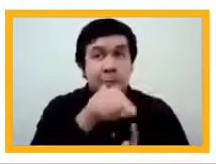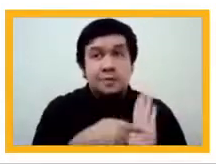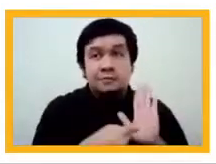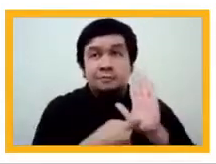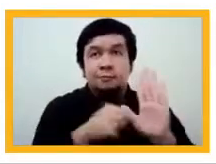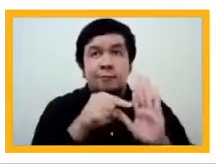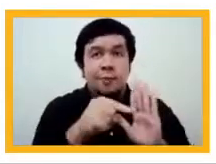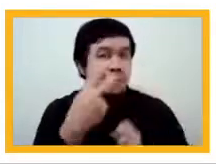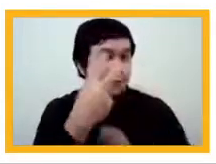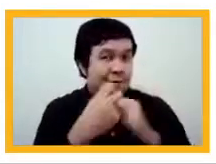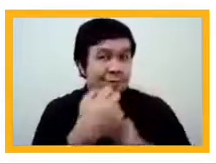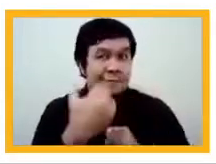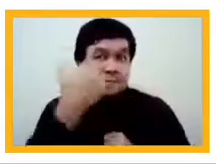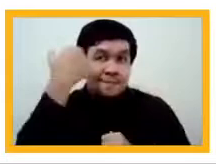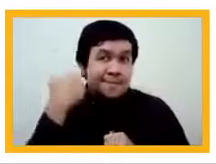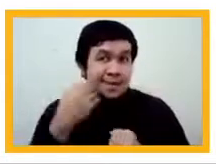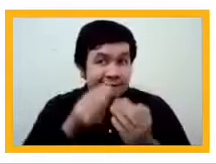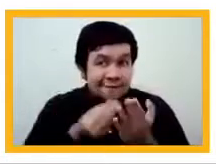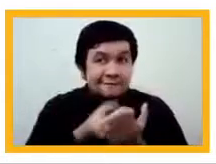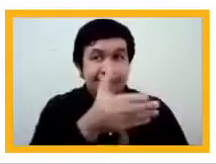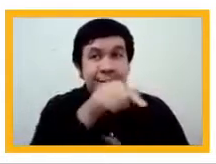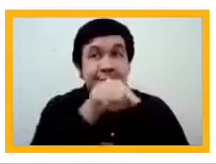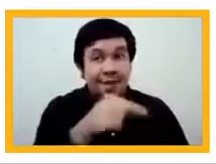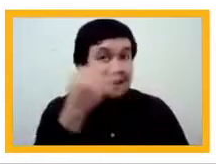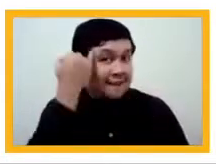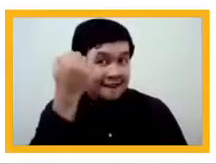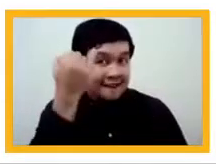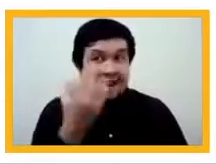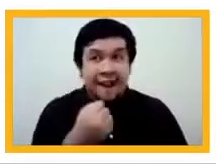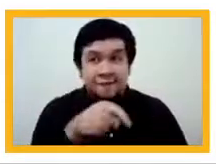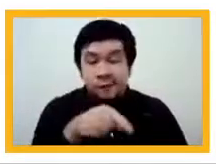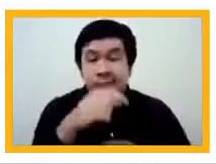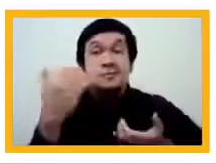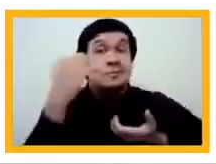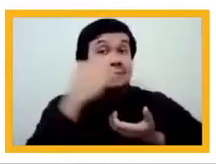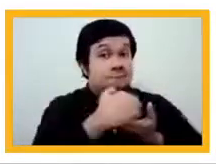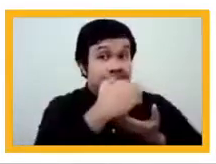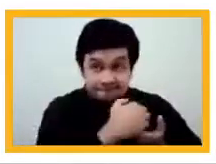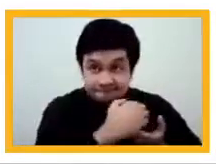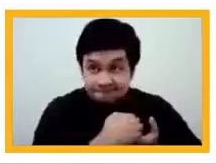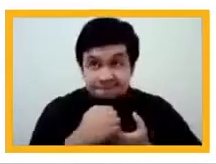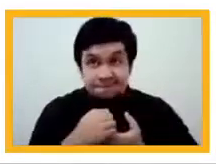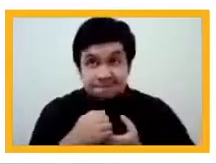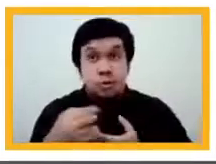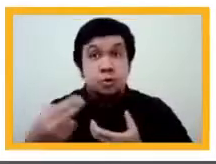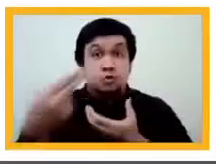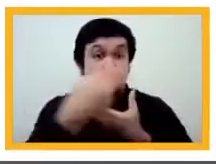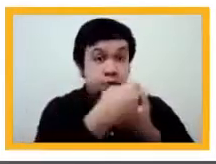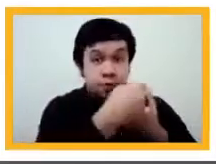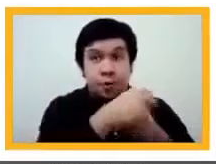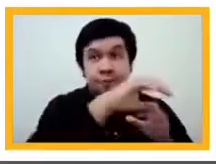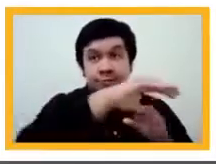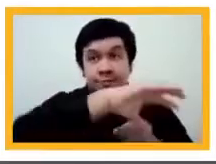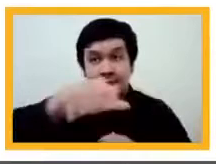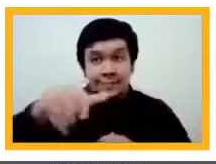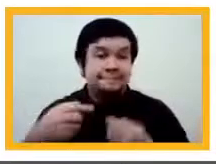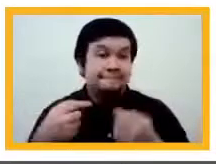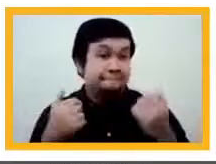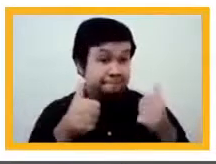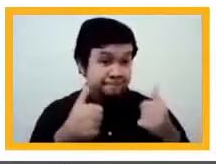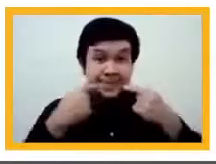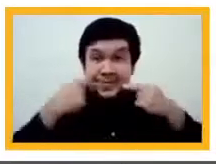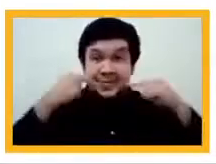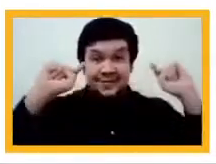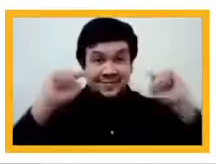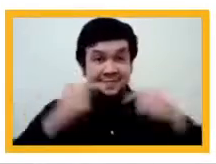and finally we got the partners that would like to join us. Thank you. Thank you. Thank you very much. I think you're making an